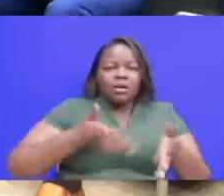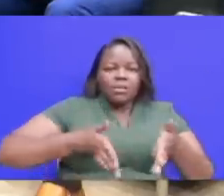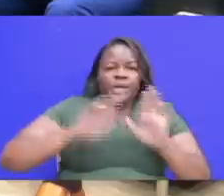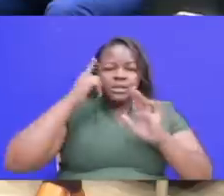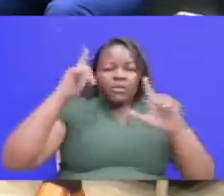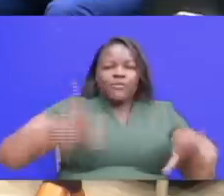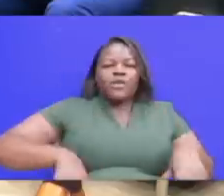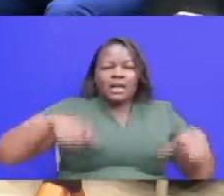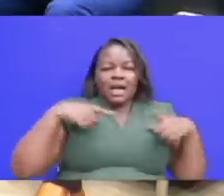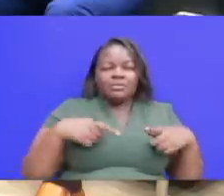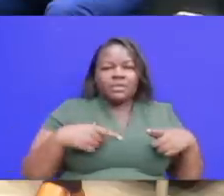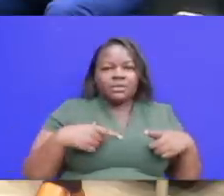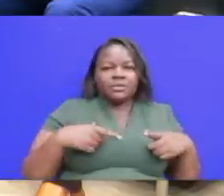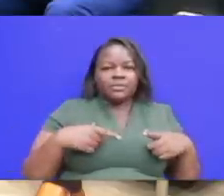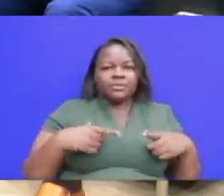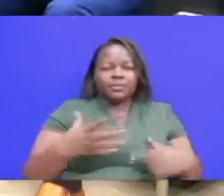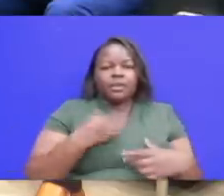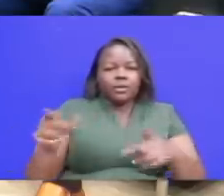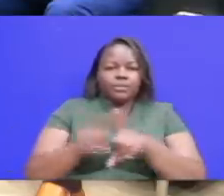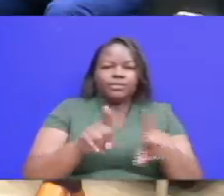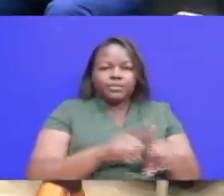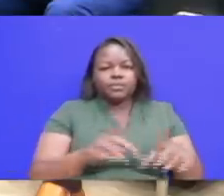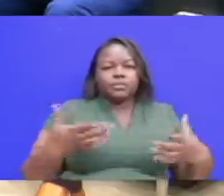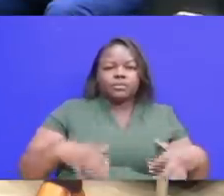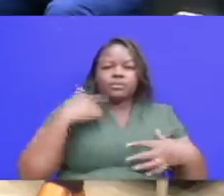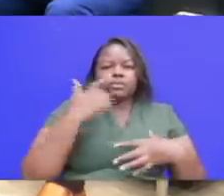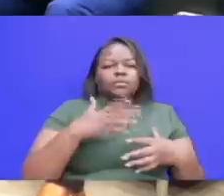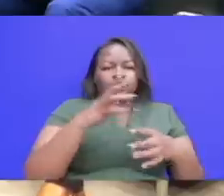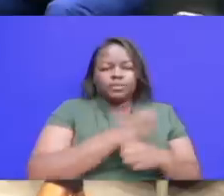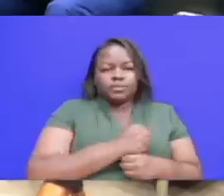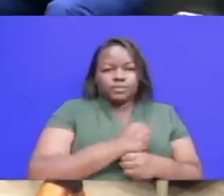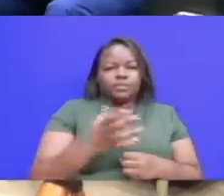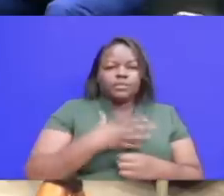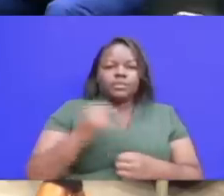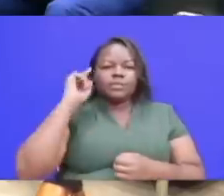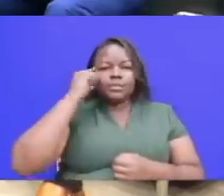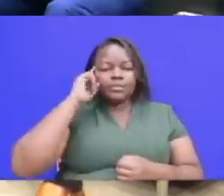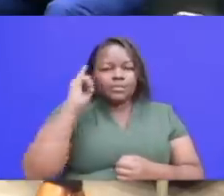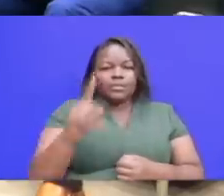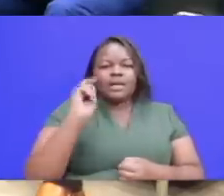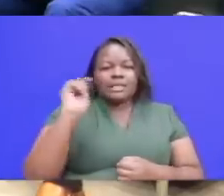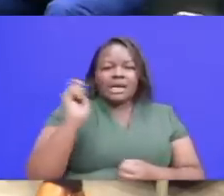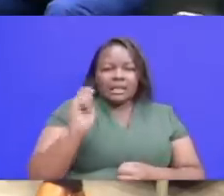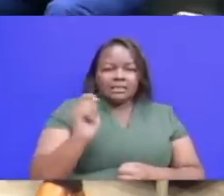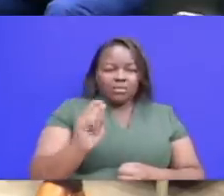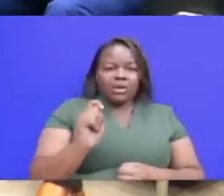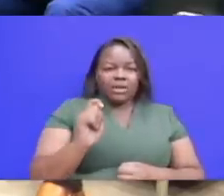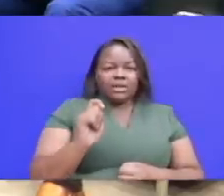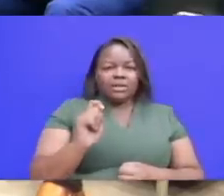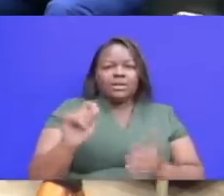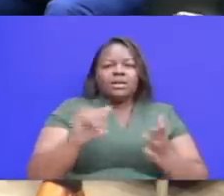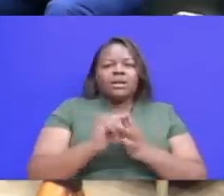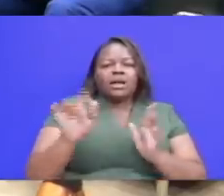lives of even of the people he had entrusted. And think this one is a testimony that the Bible